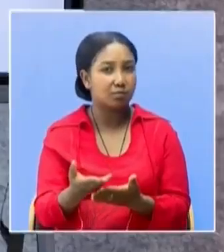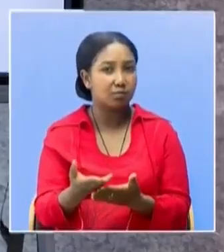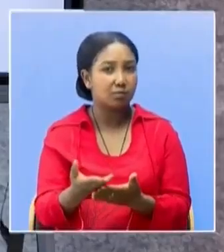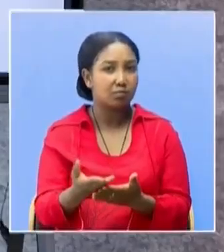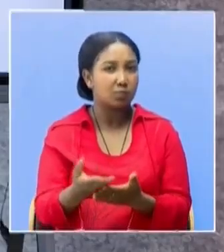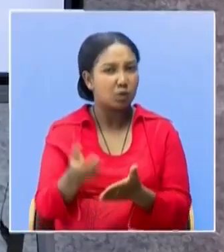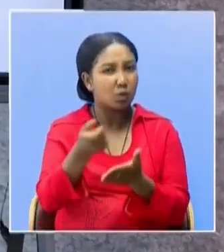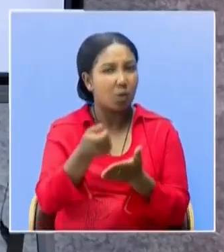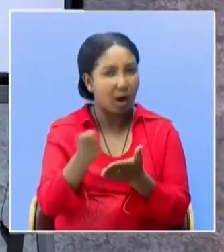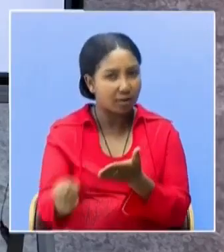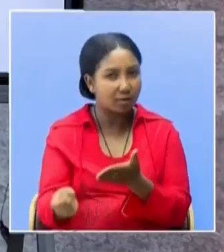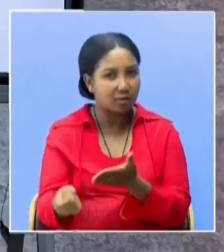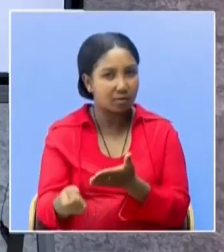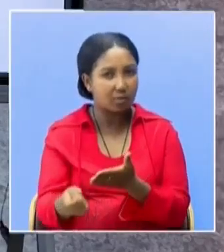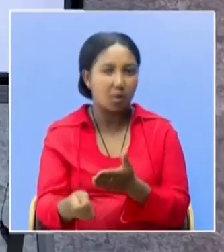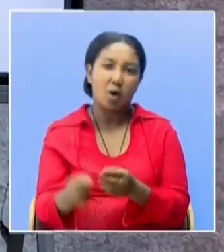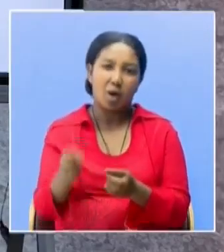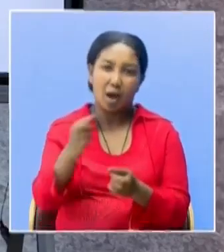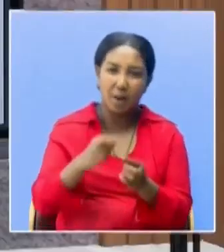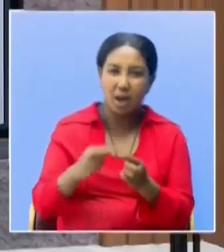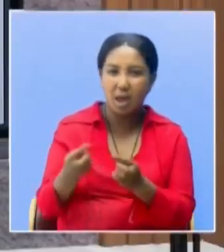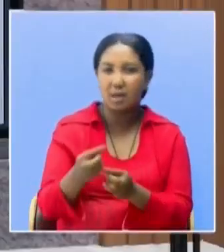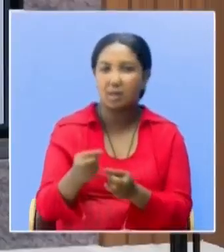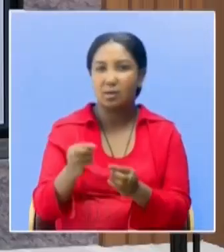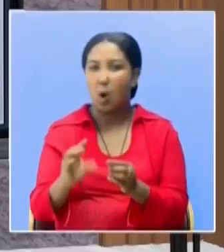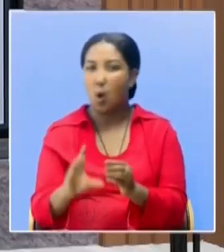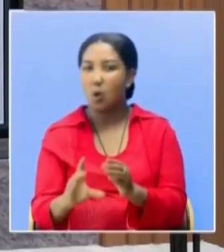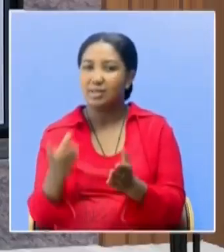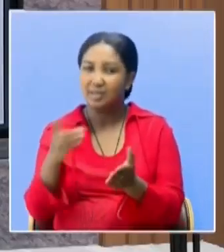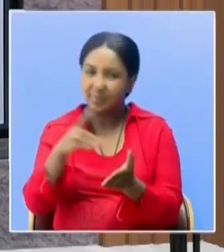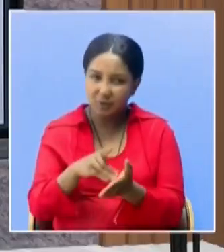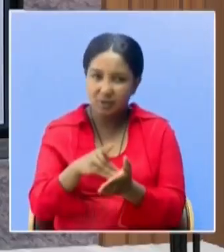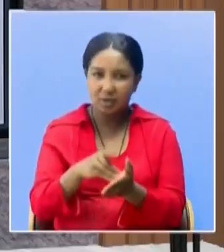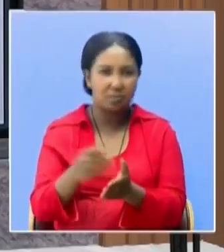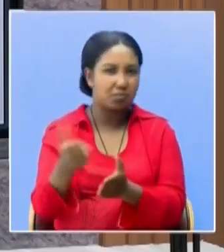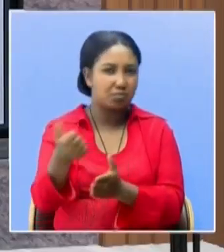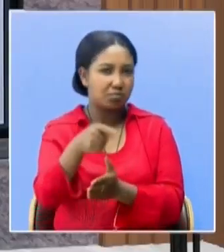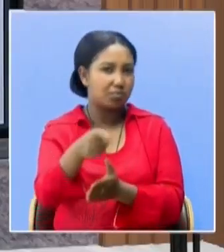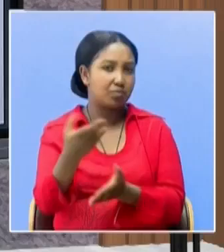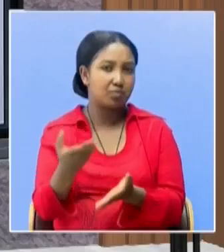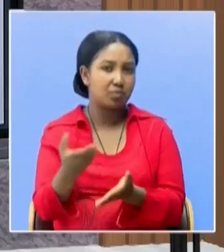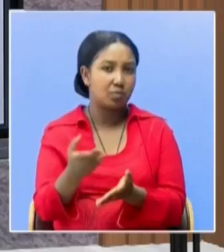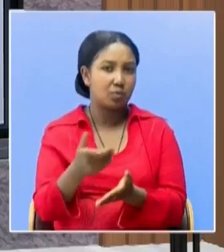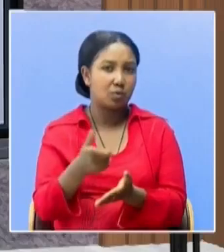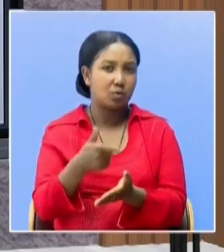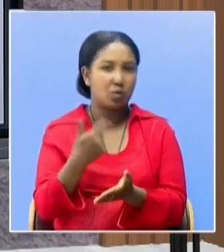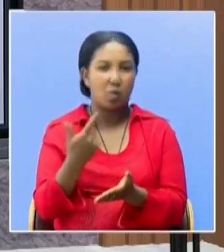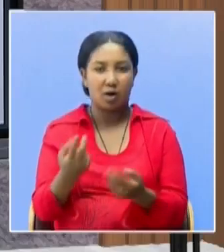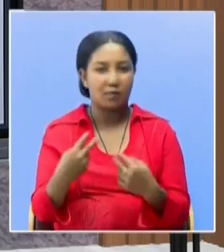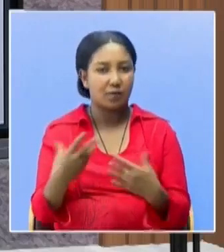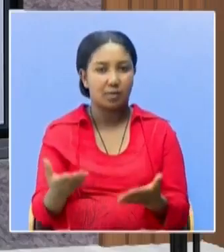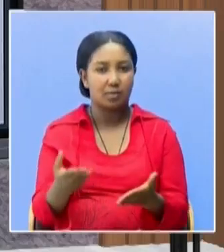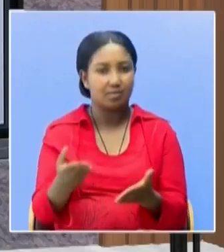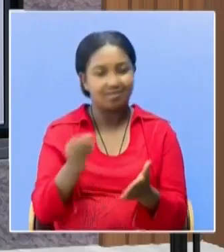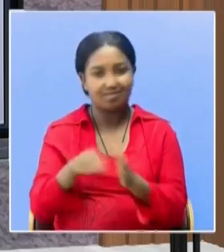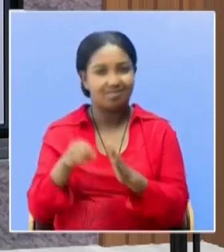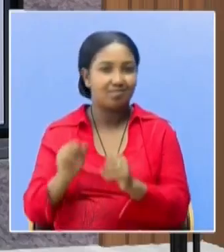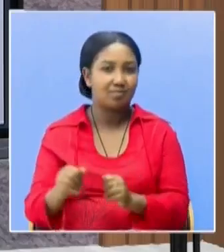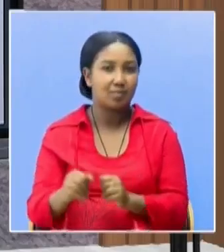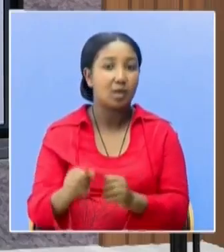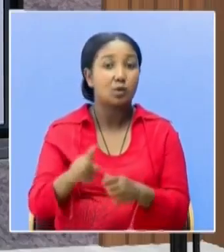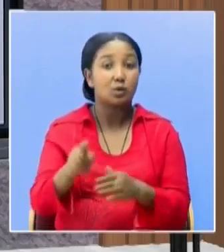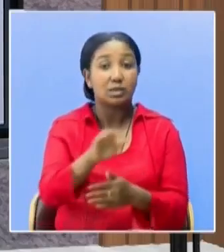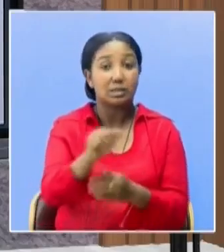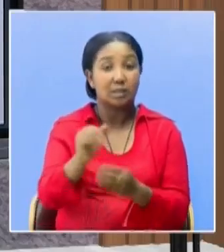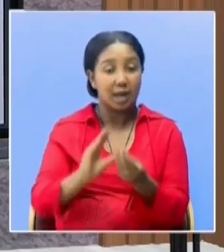possible to write the Kabale or sub-city or the town or the city. You are available also possible here now. So in